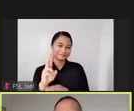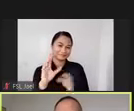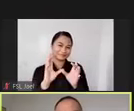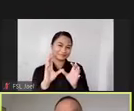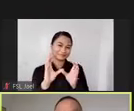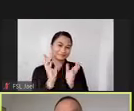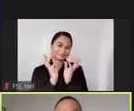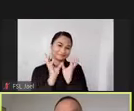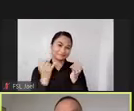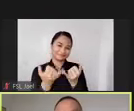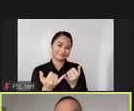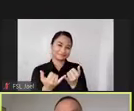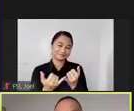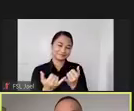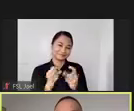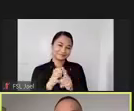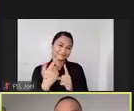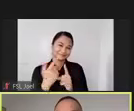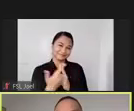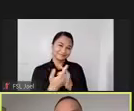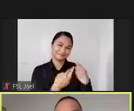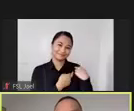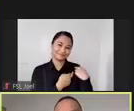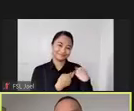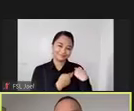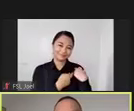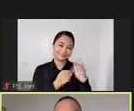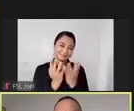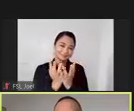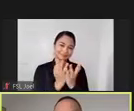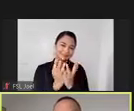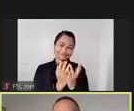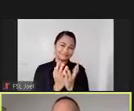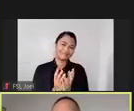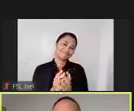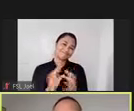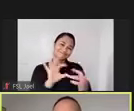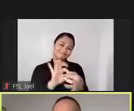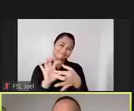Sorry, I'm trying to control my presentation.